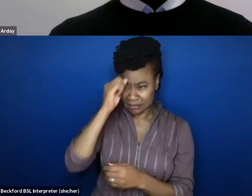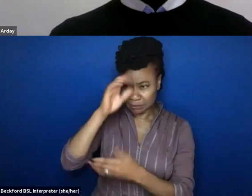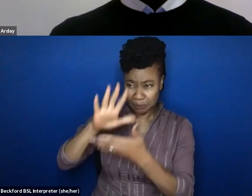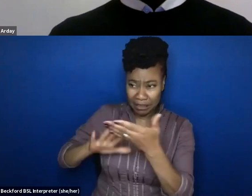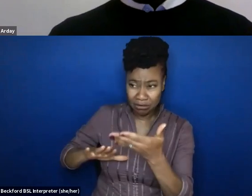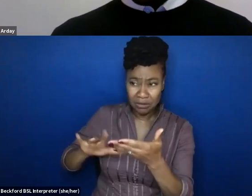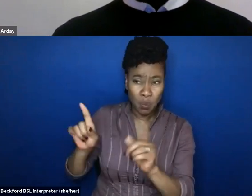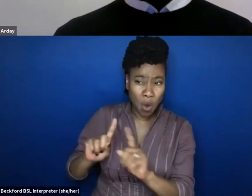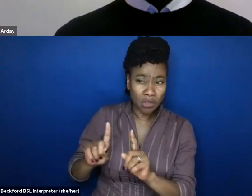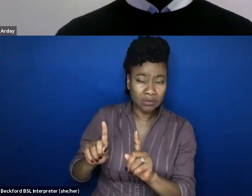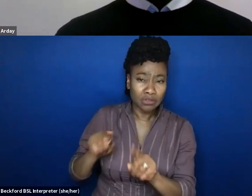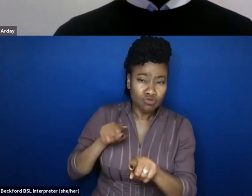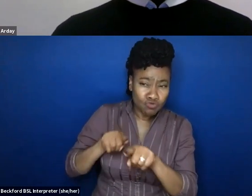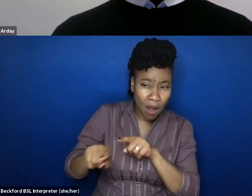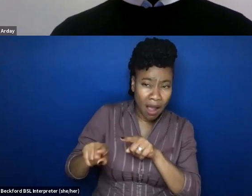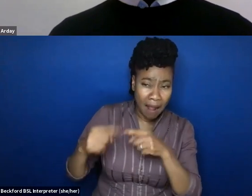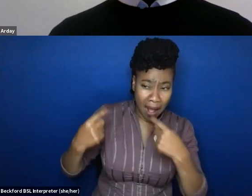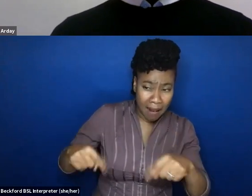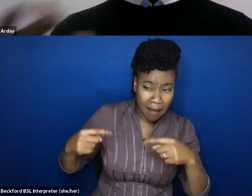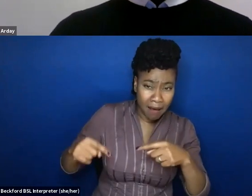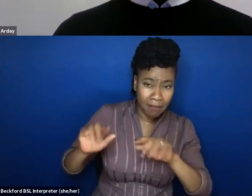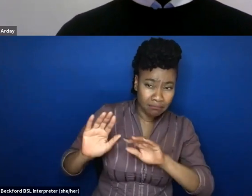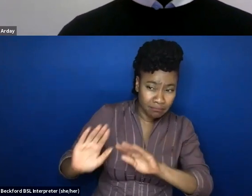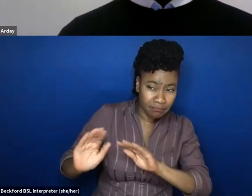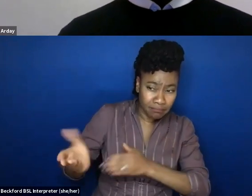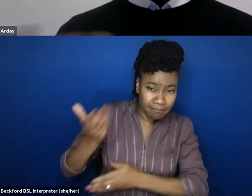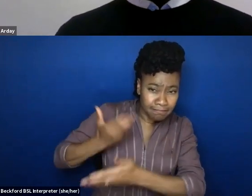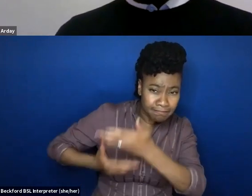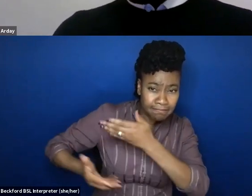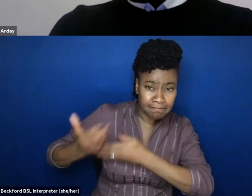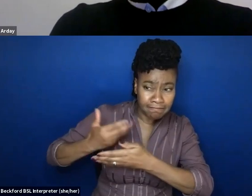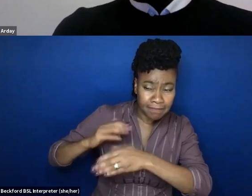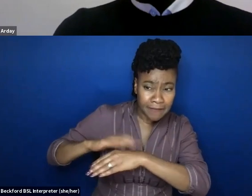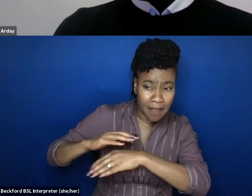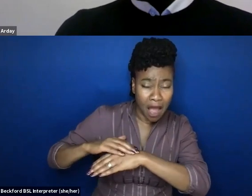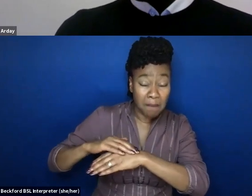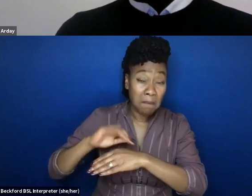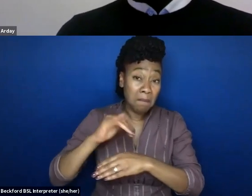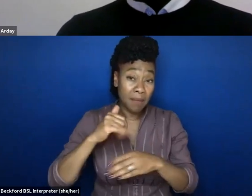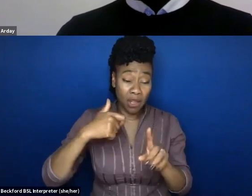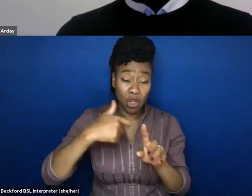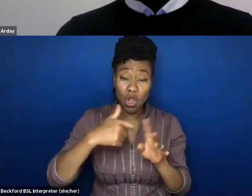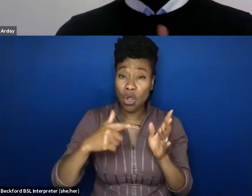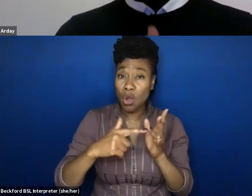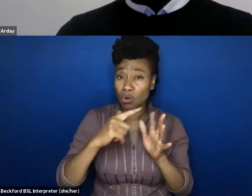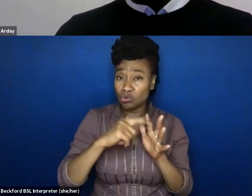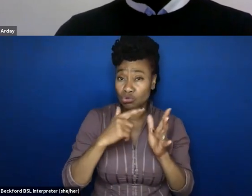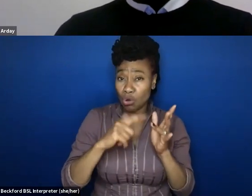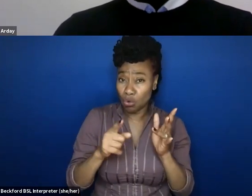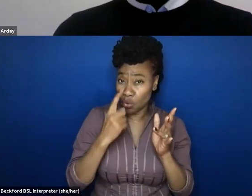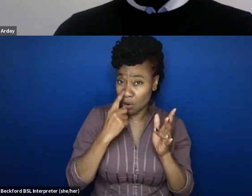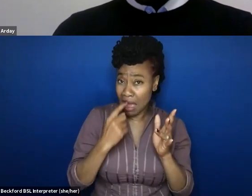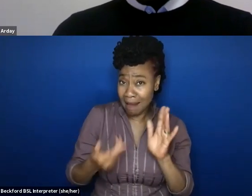time to people. And I guess what that comes back to, and Kojo, maybe you can comment on this. So you spoke a bit